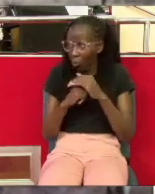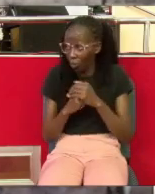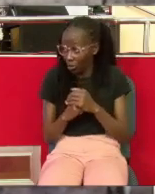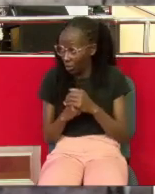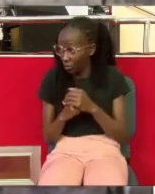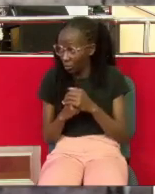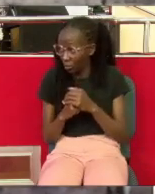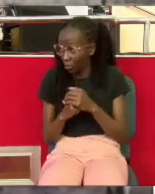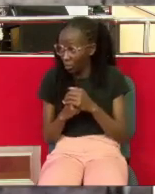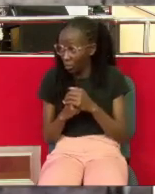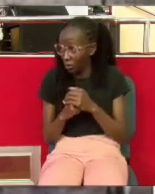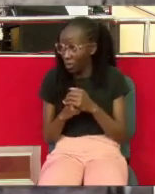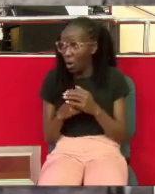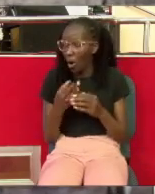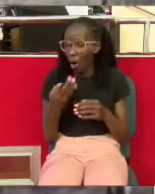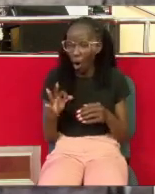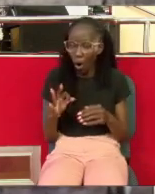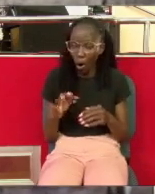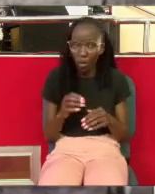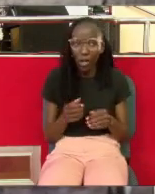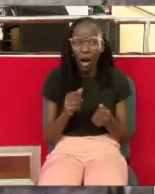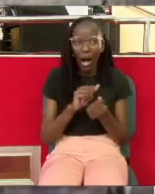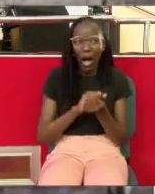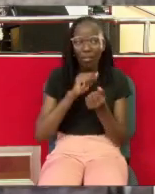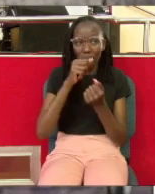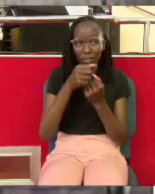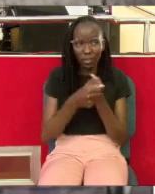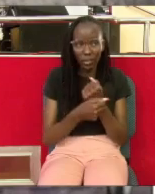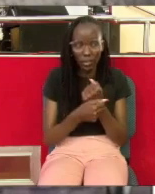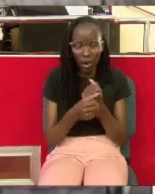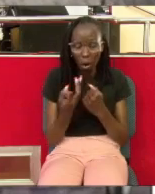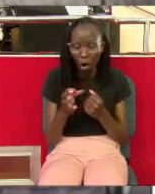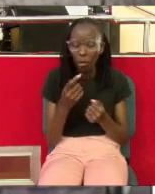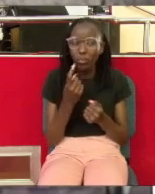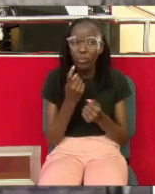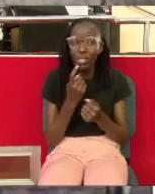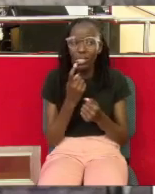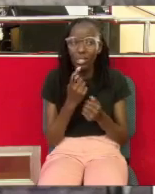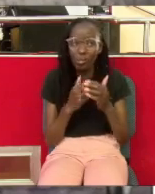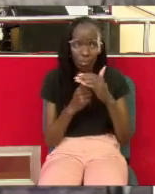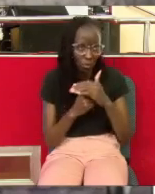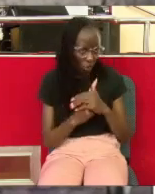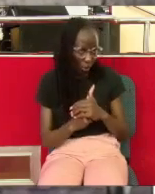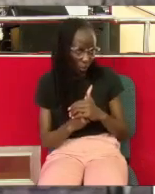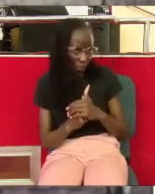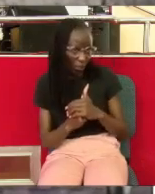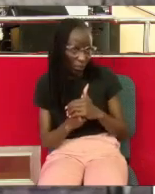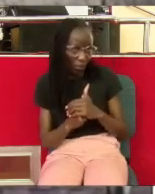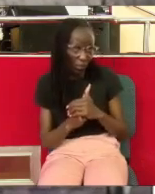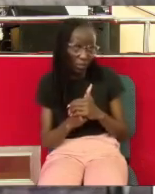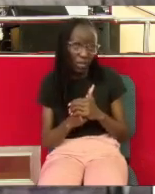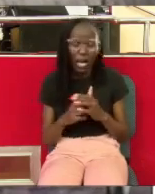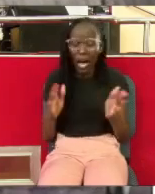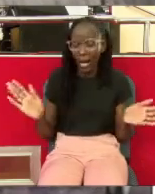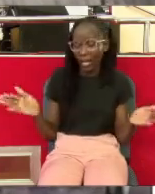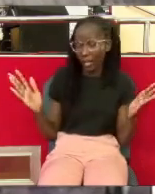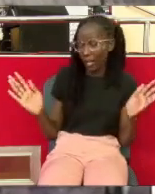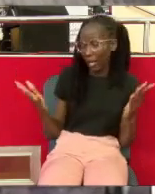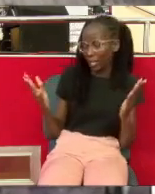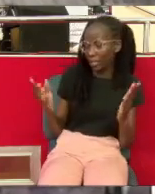All is just of rip services. But the Lord is waiting. Are you discouraged to a point of giving